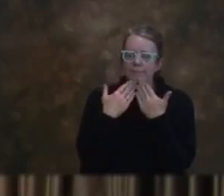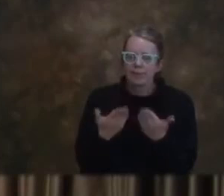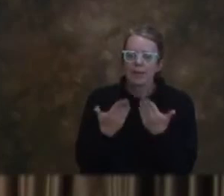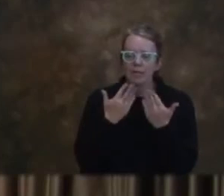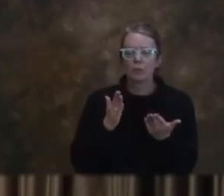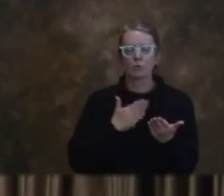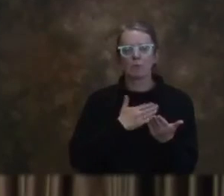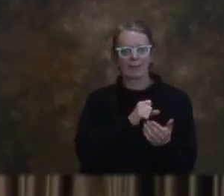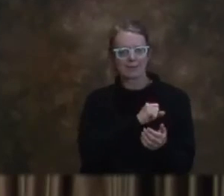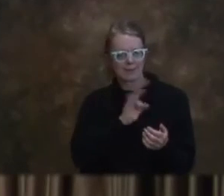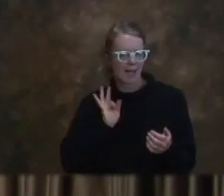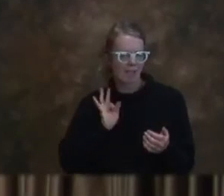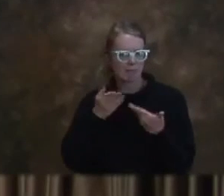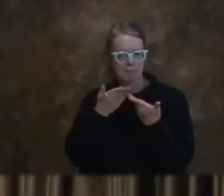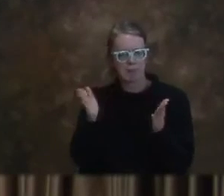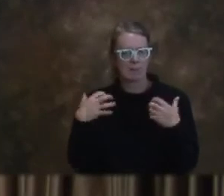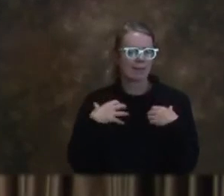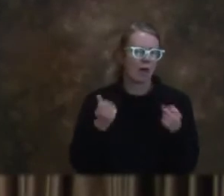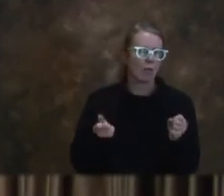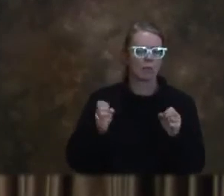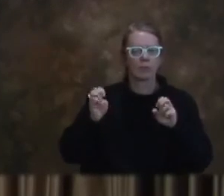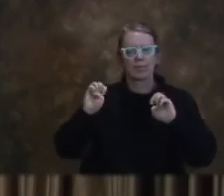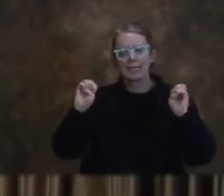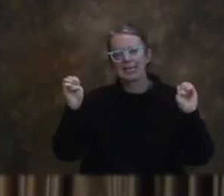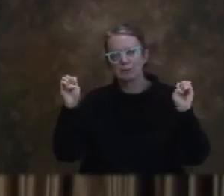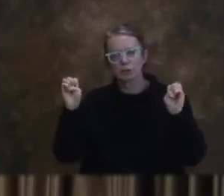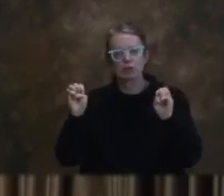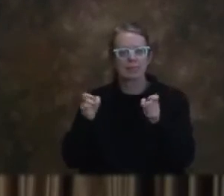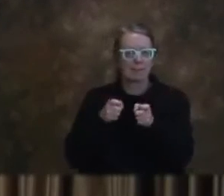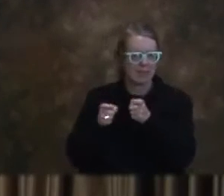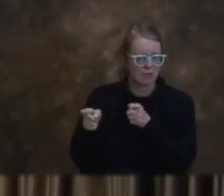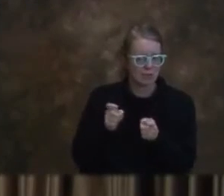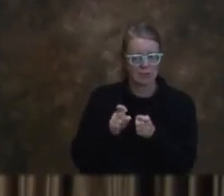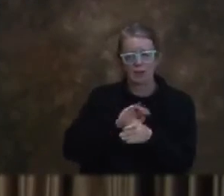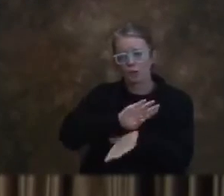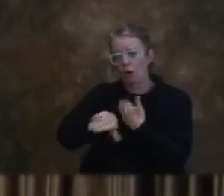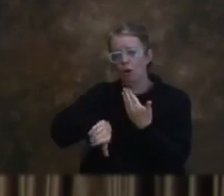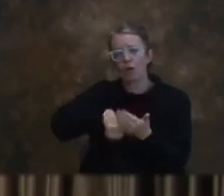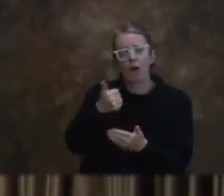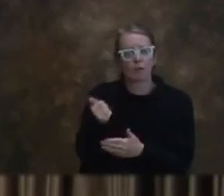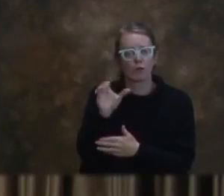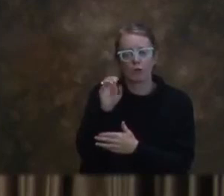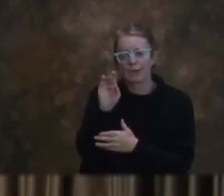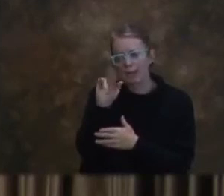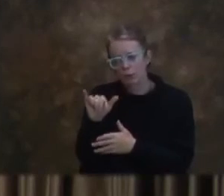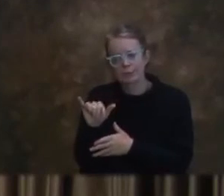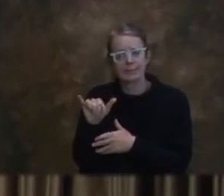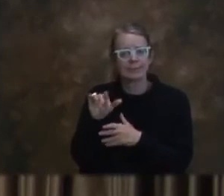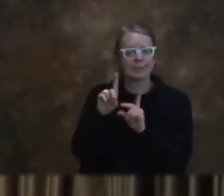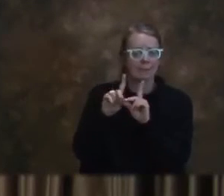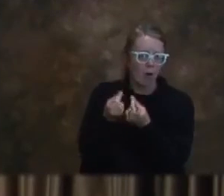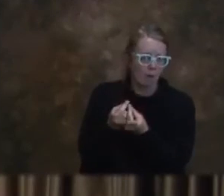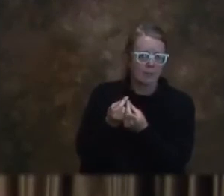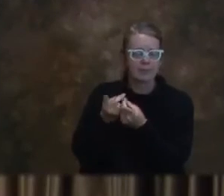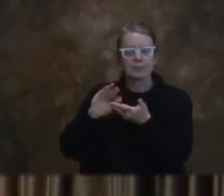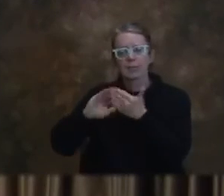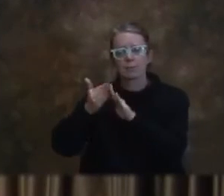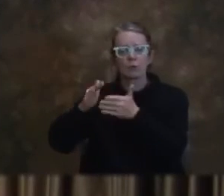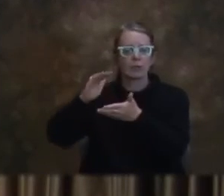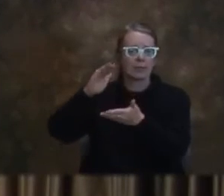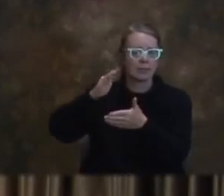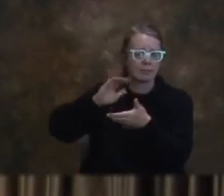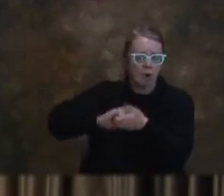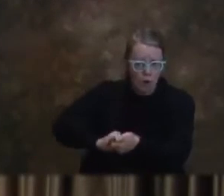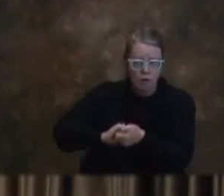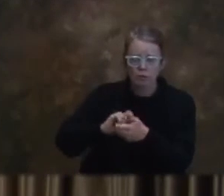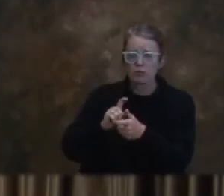staff, emergency management, all other county departments and community partners who have given so many hours, so many